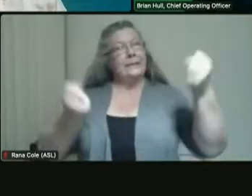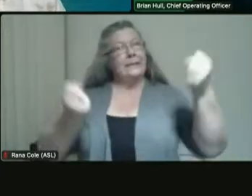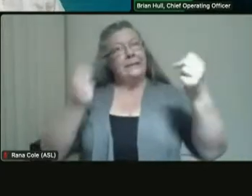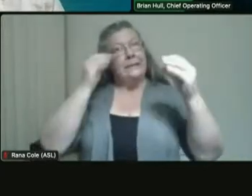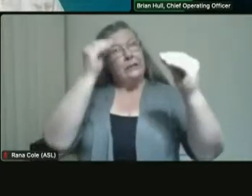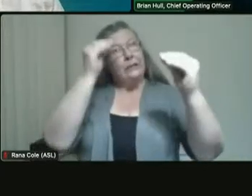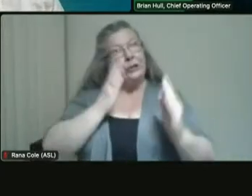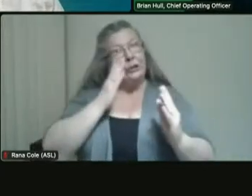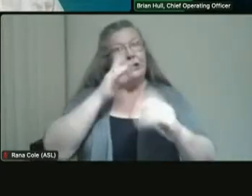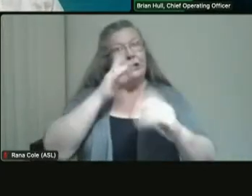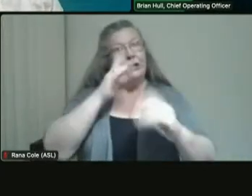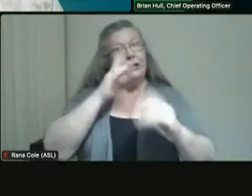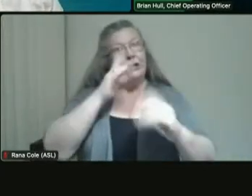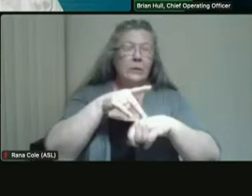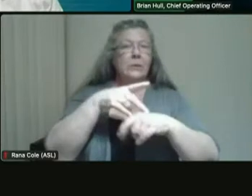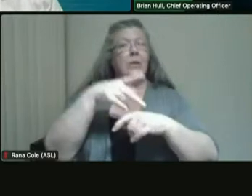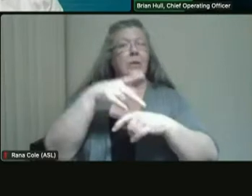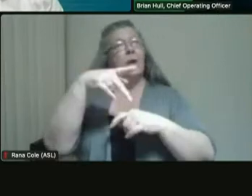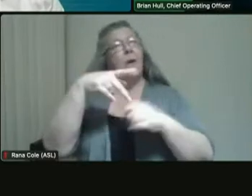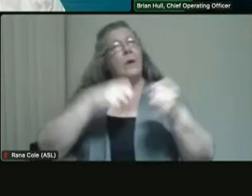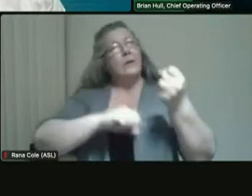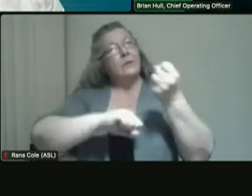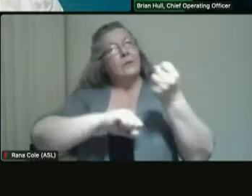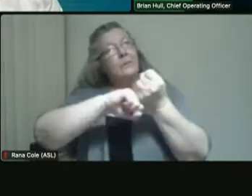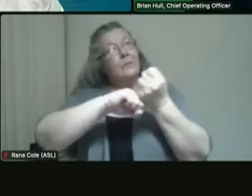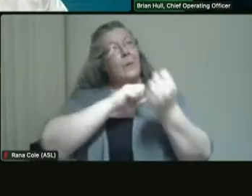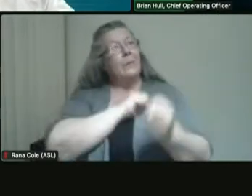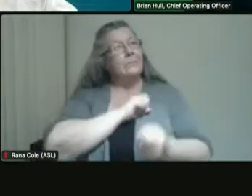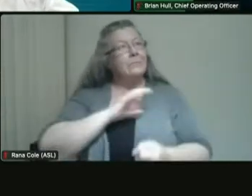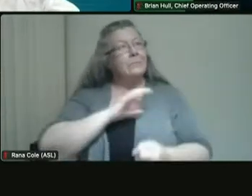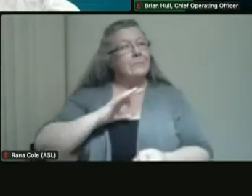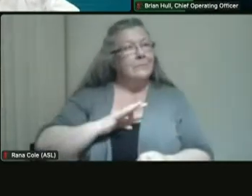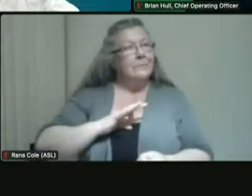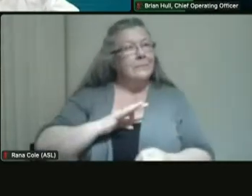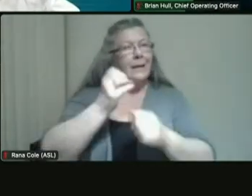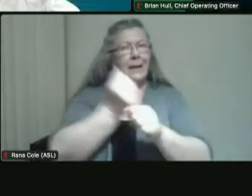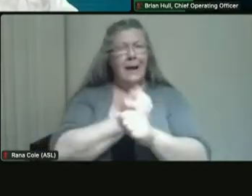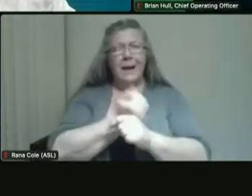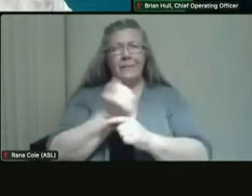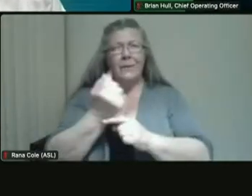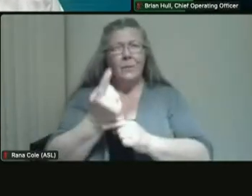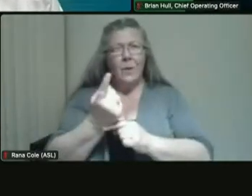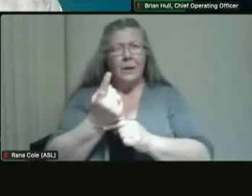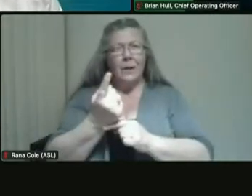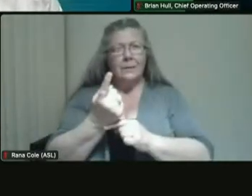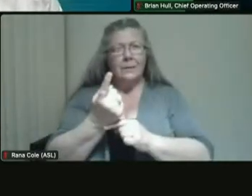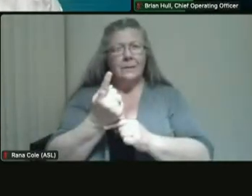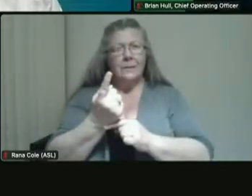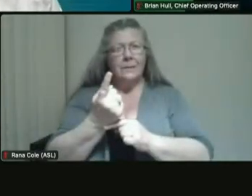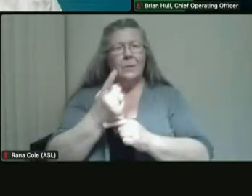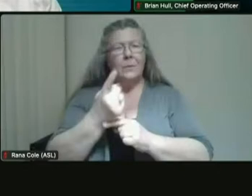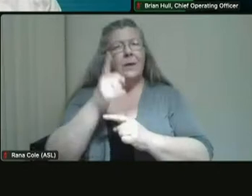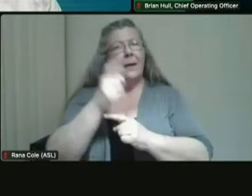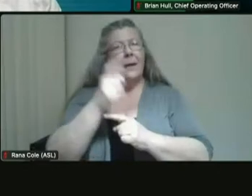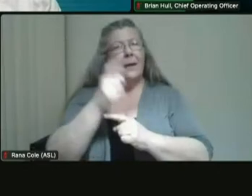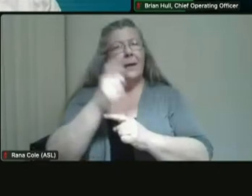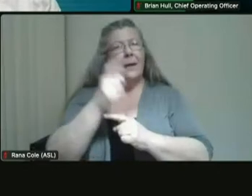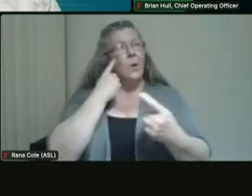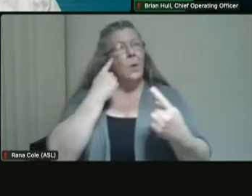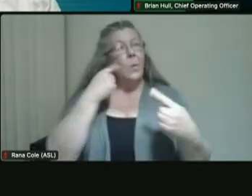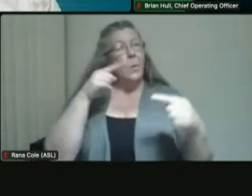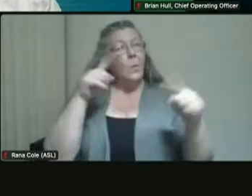I mean, everybody. There's no way that we can do any of this work without making sure there is an investment in our